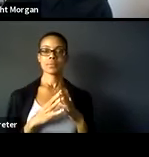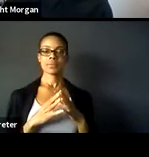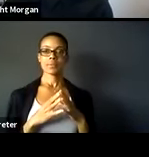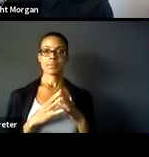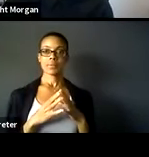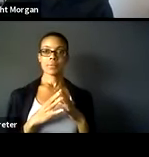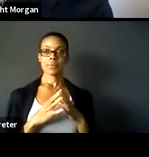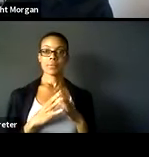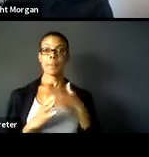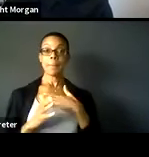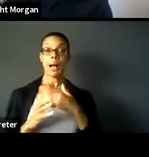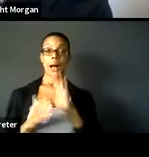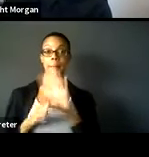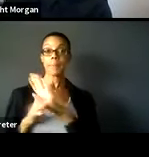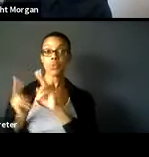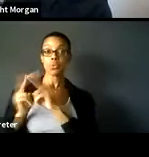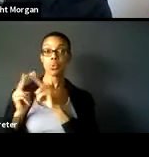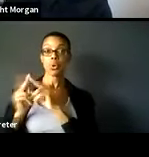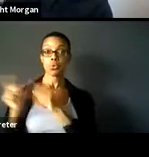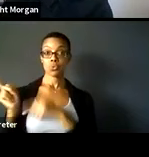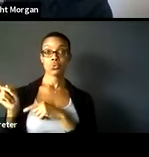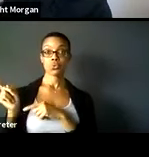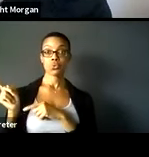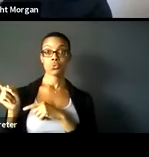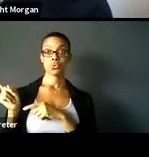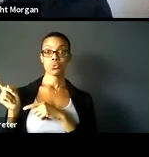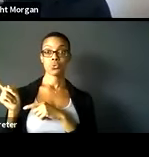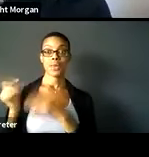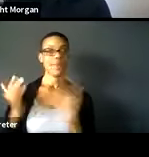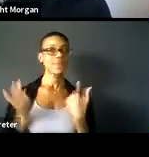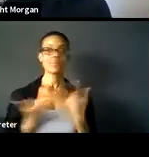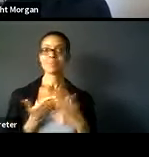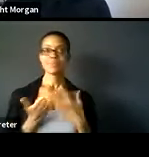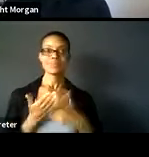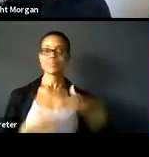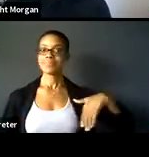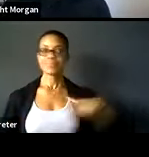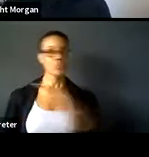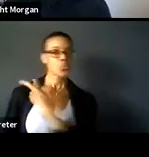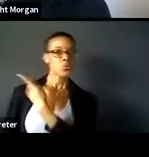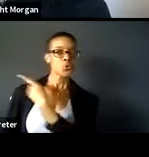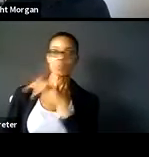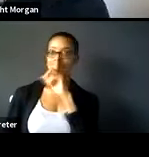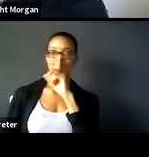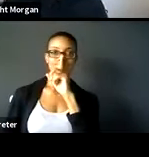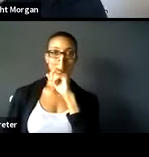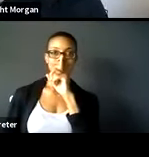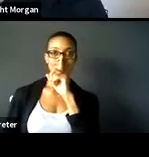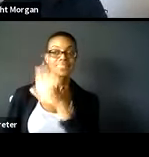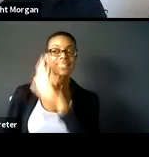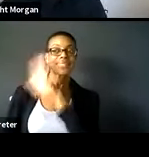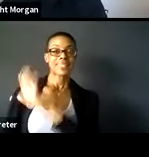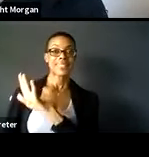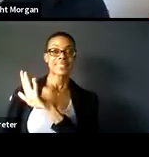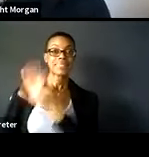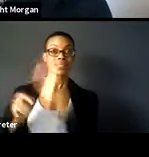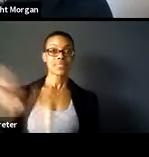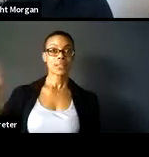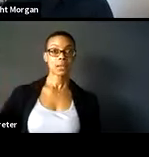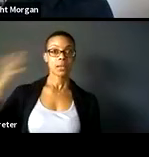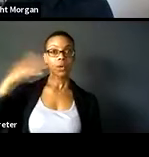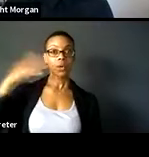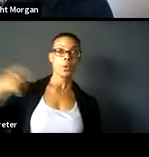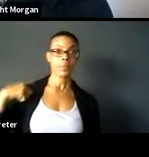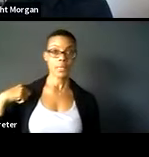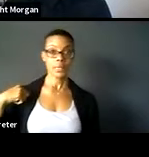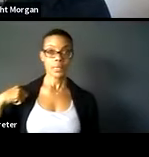And my partner walks, and I still to this day have yet to talk to him. His choice to ignore me is his choice